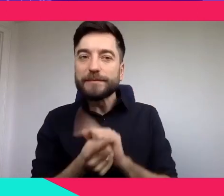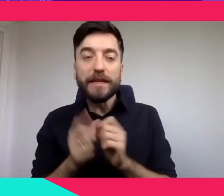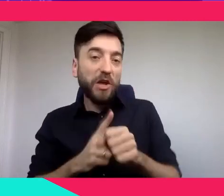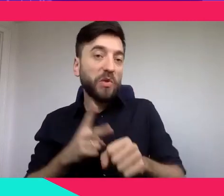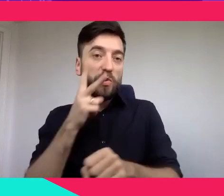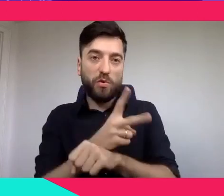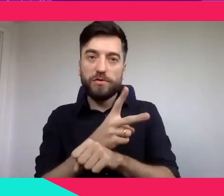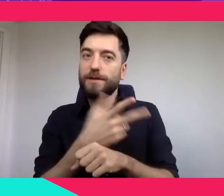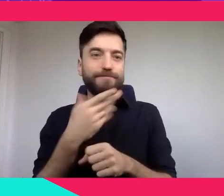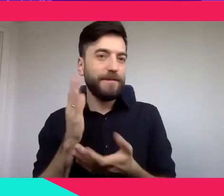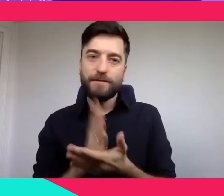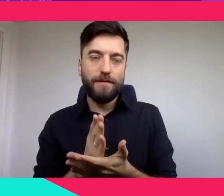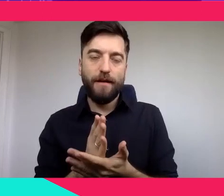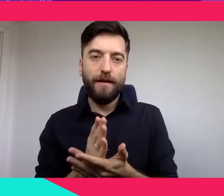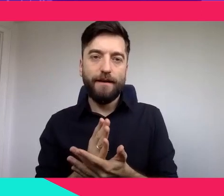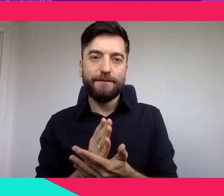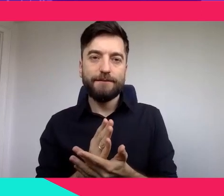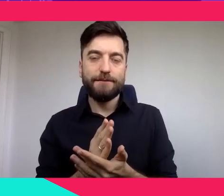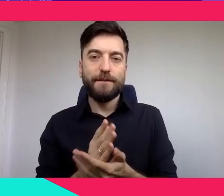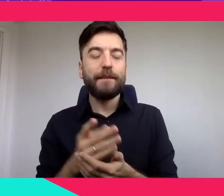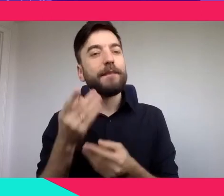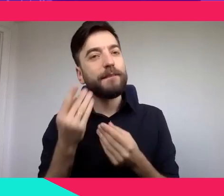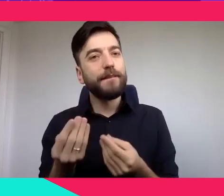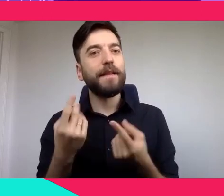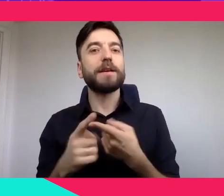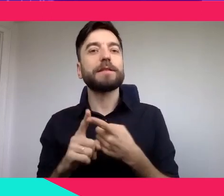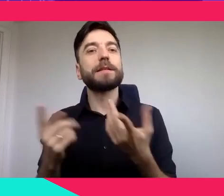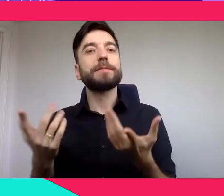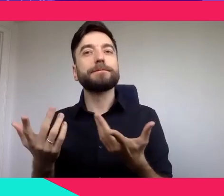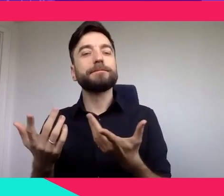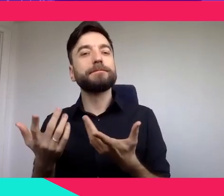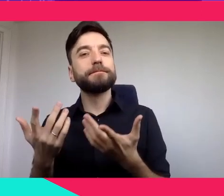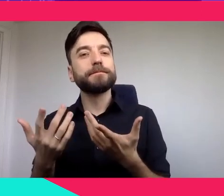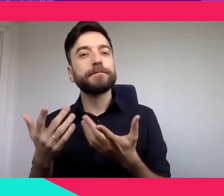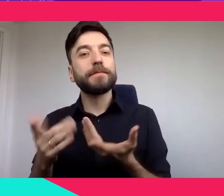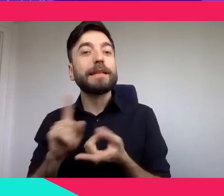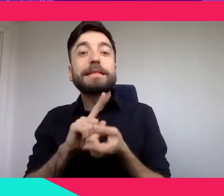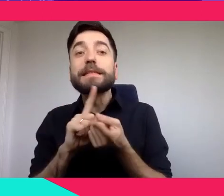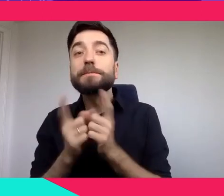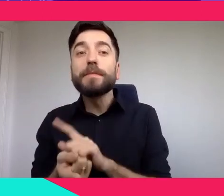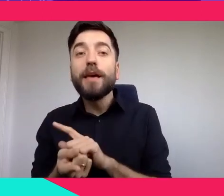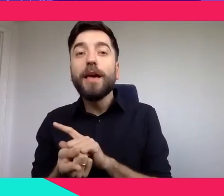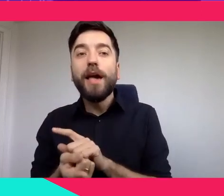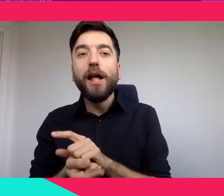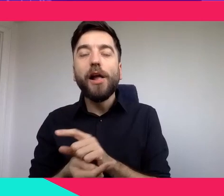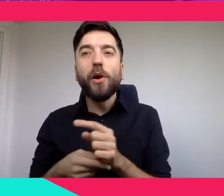our online collection. It also transforms the kind of museum that we want to be.